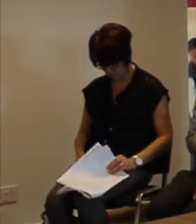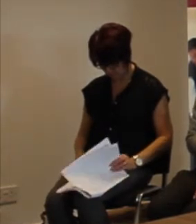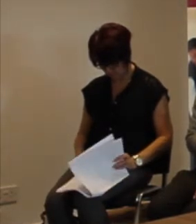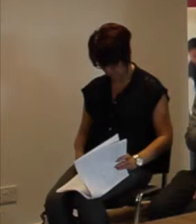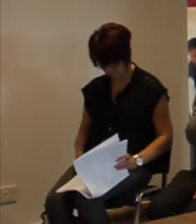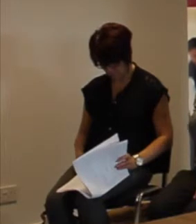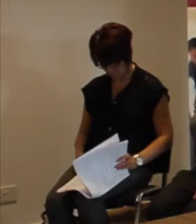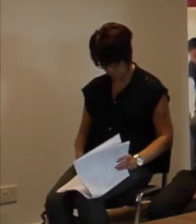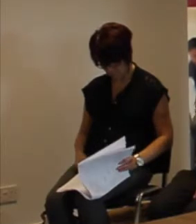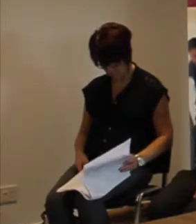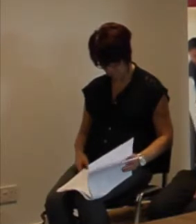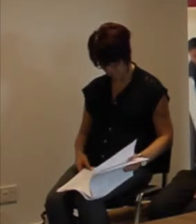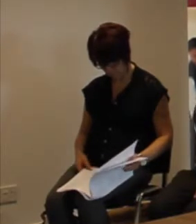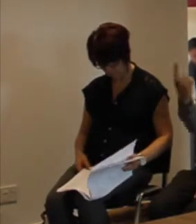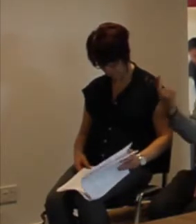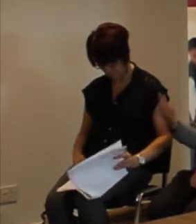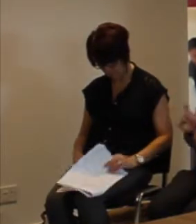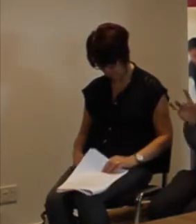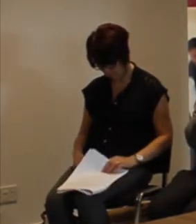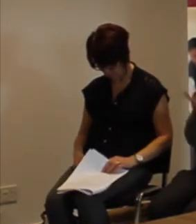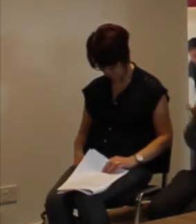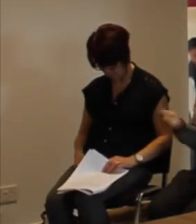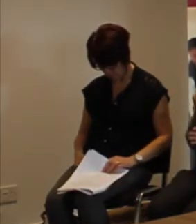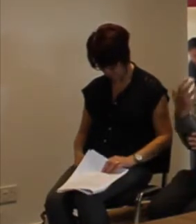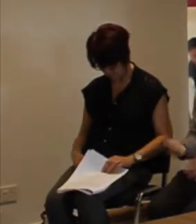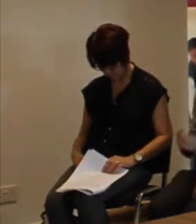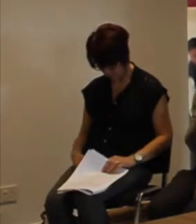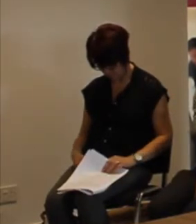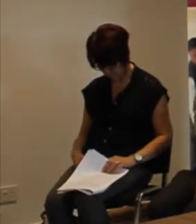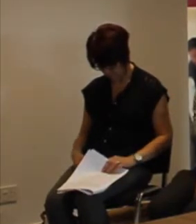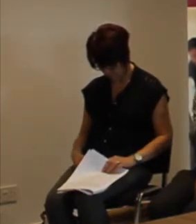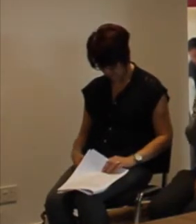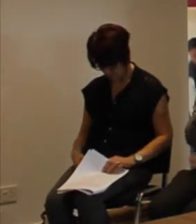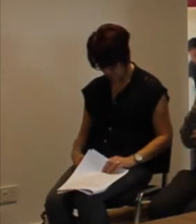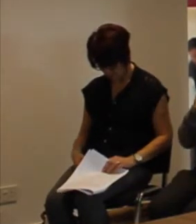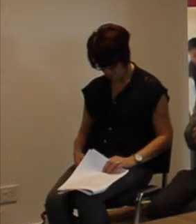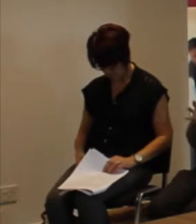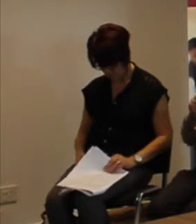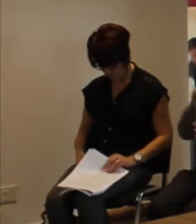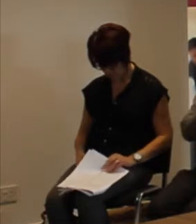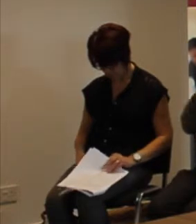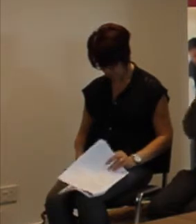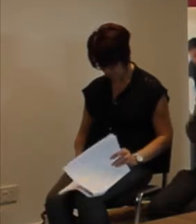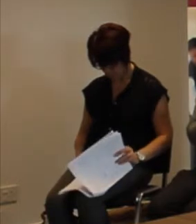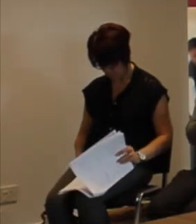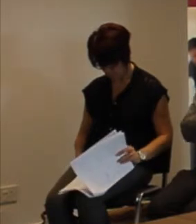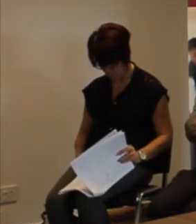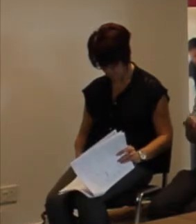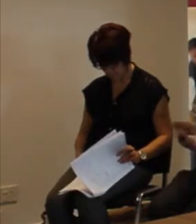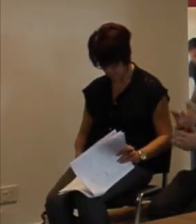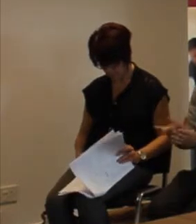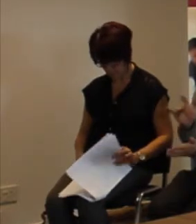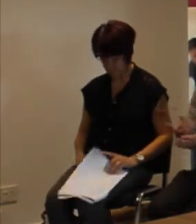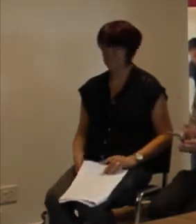Every centre should have this. This is a new reasonable adjustment special consideration policy, which your centre needs to adopt. So you can